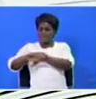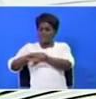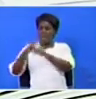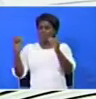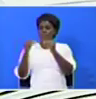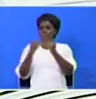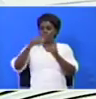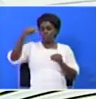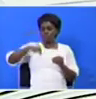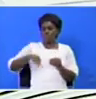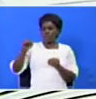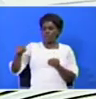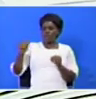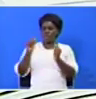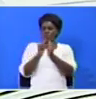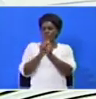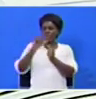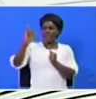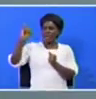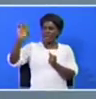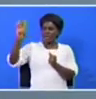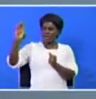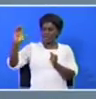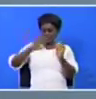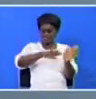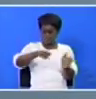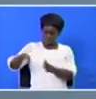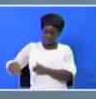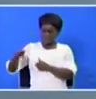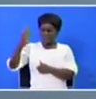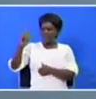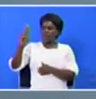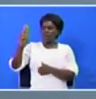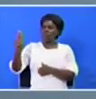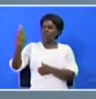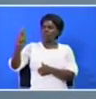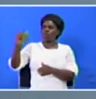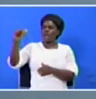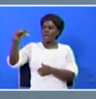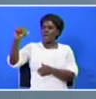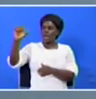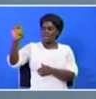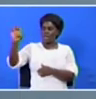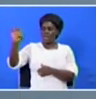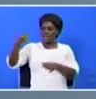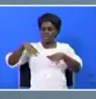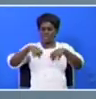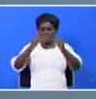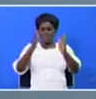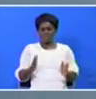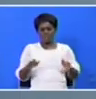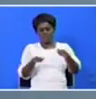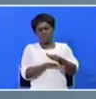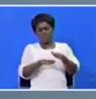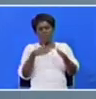morning by IEBC. We also have David Murathe. He's the deputy chair at Jubilee Party. Gentlemen, thank you for